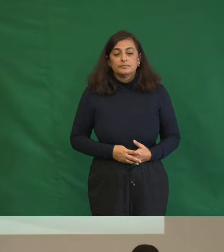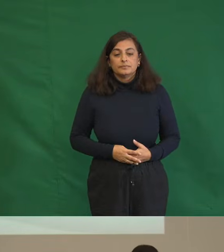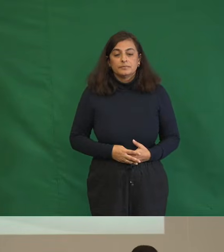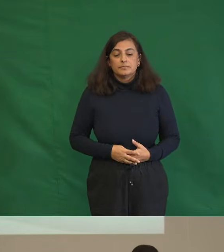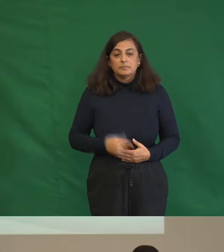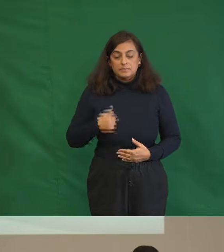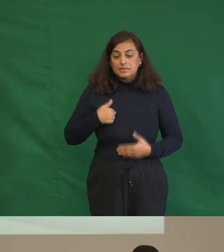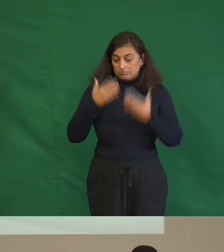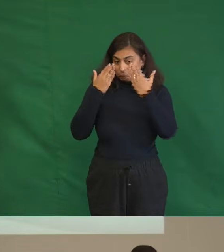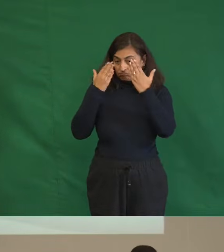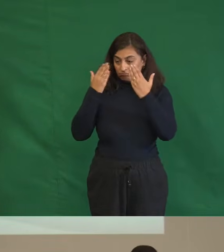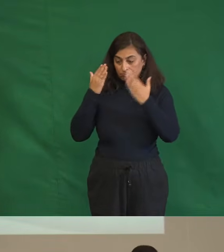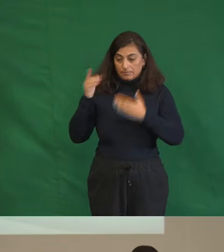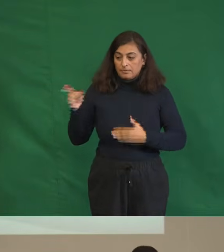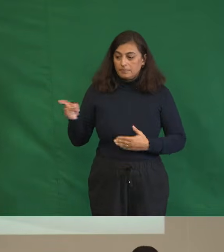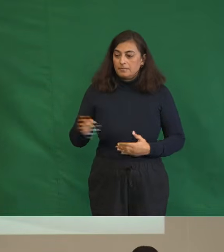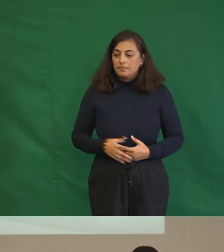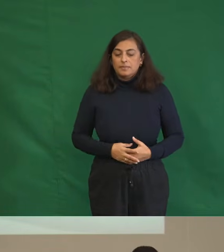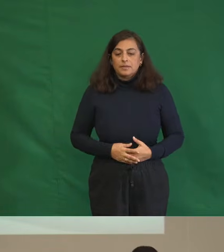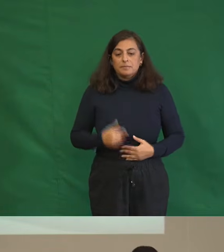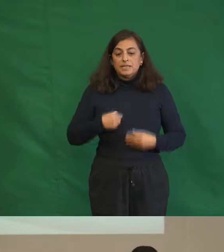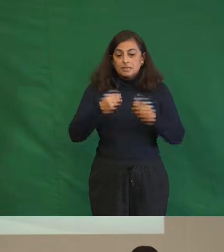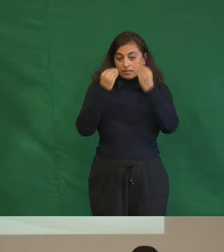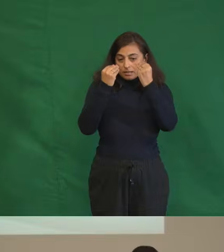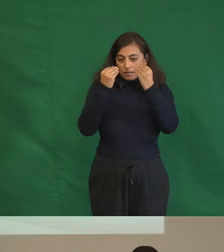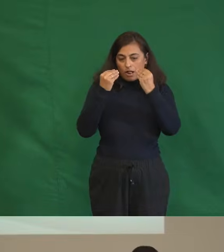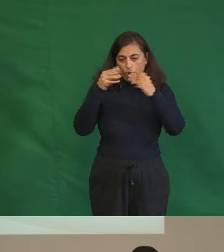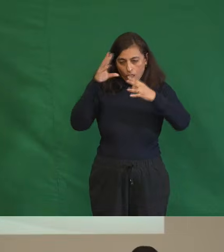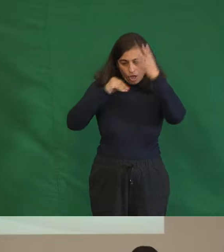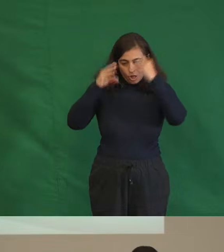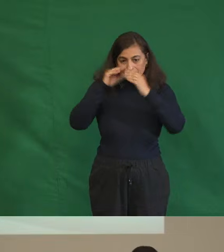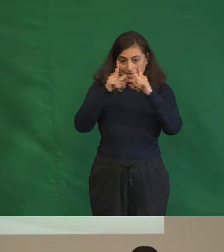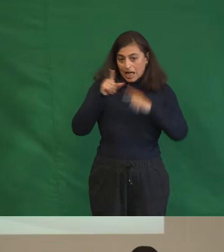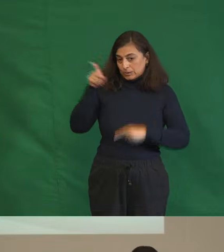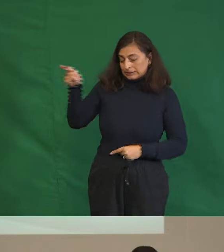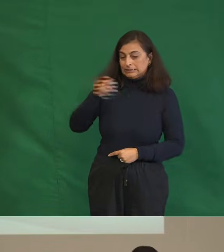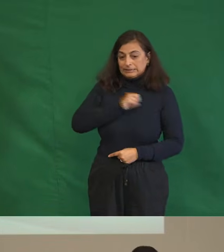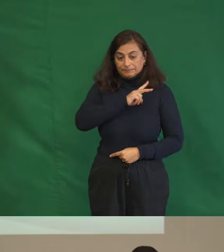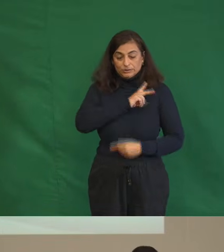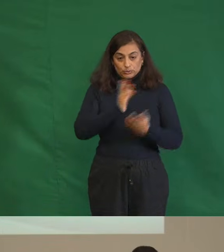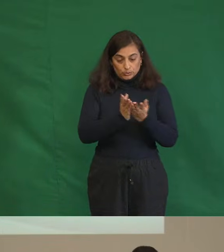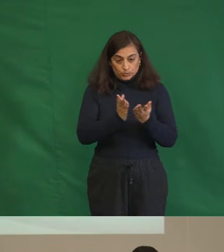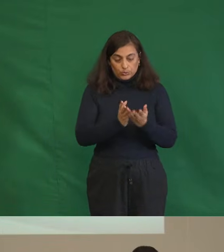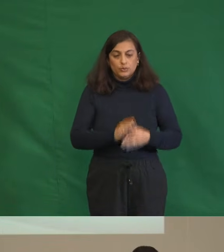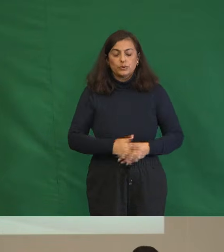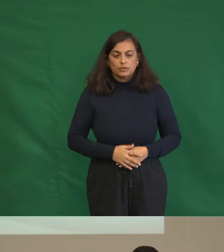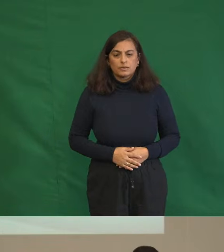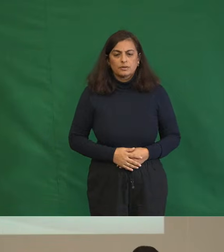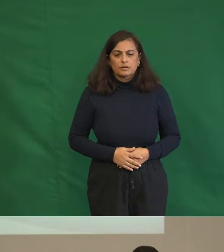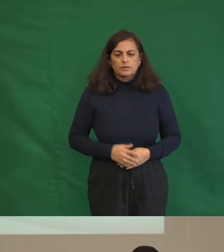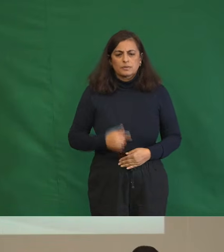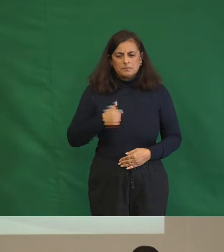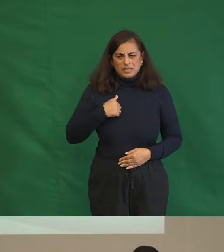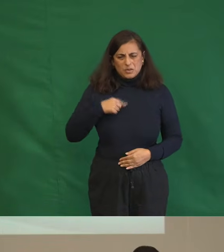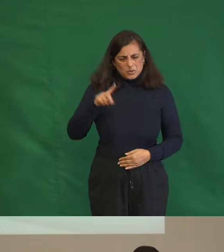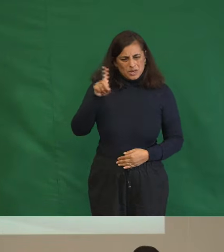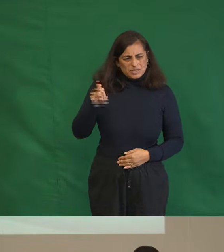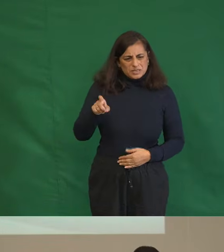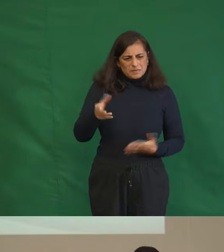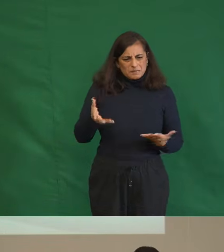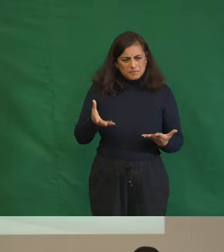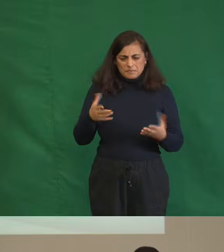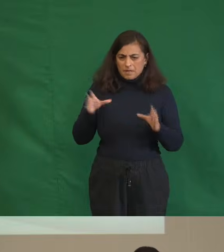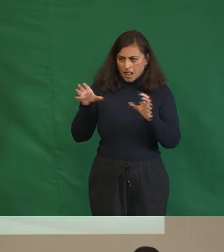speaking and they were presenting what platforms they have, my question now lies on, because when I attended the classes, we attend